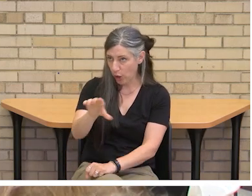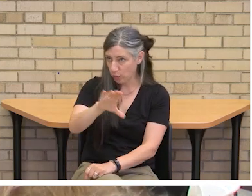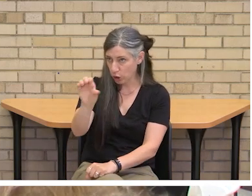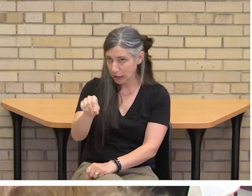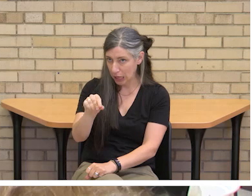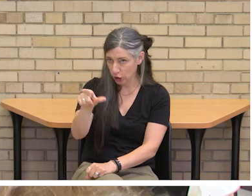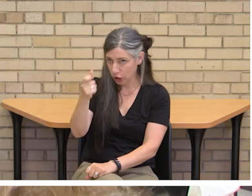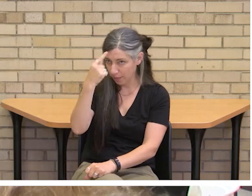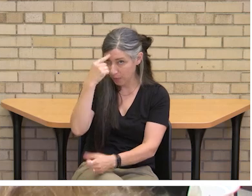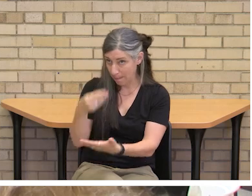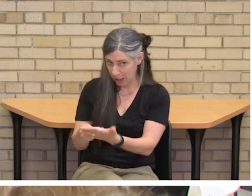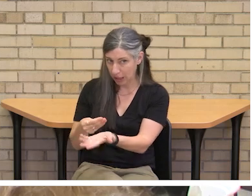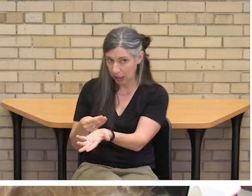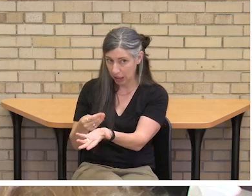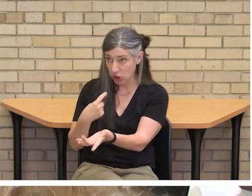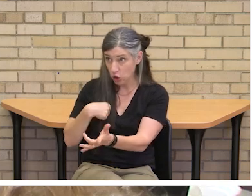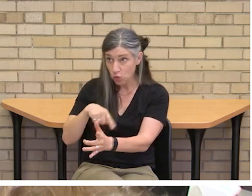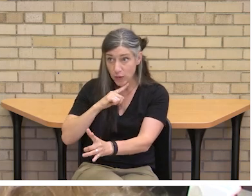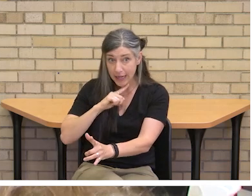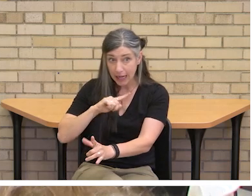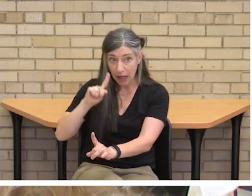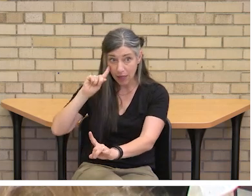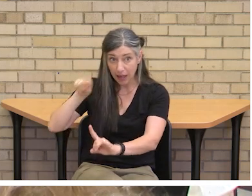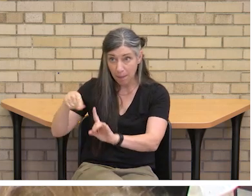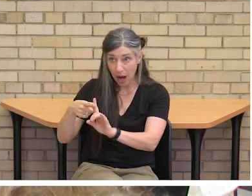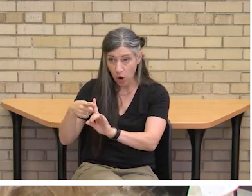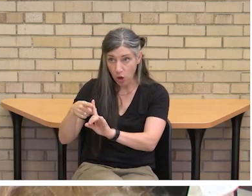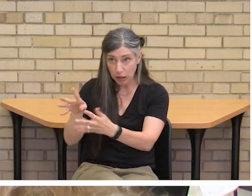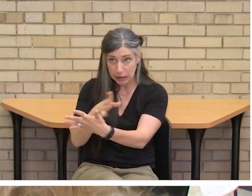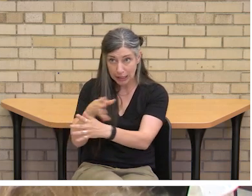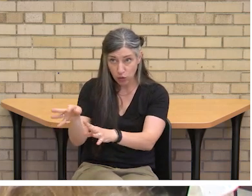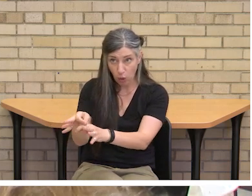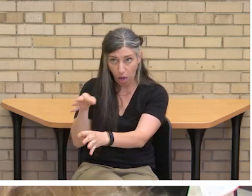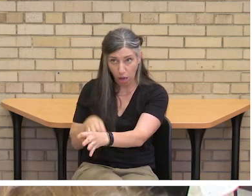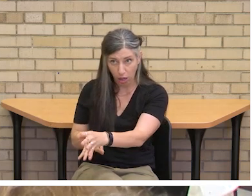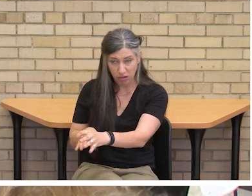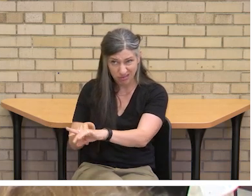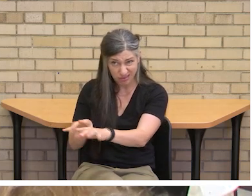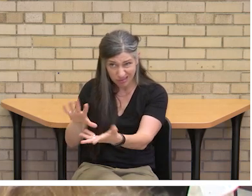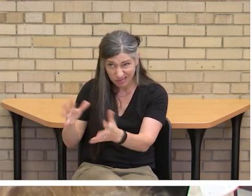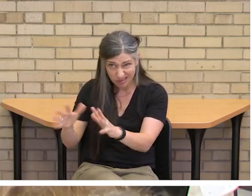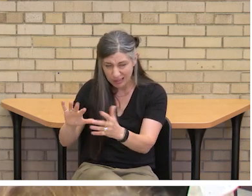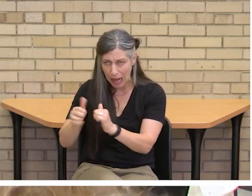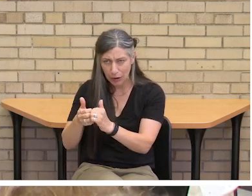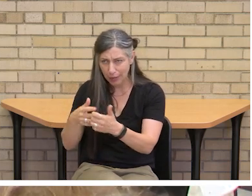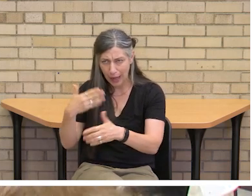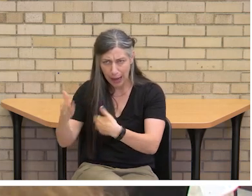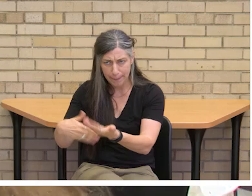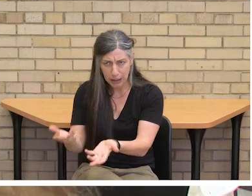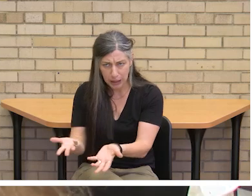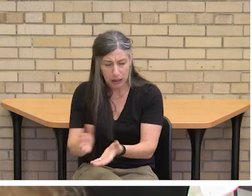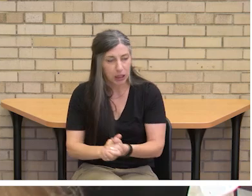as part of the bidding process, did we actually consider expedited schedule? Because of, in a way,